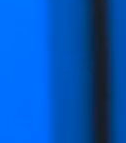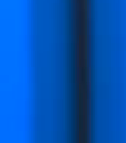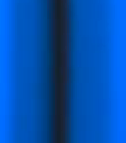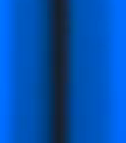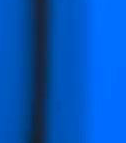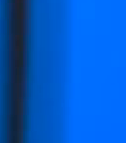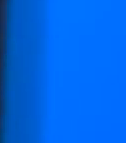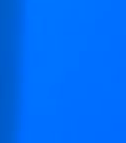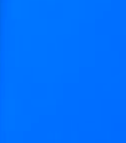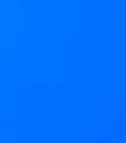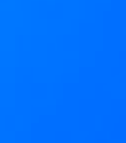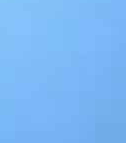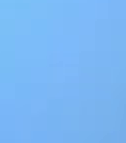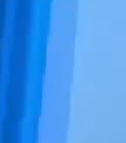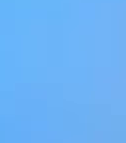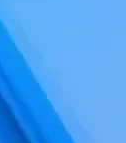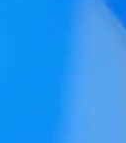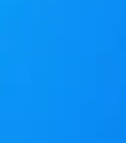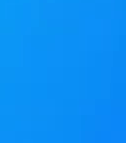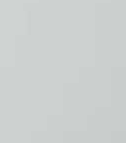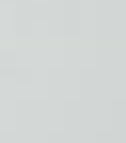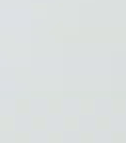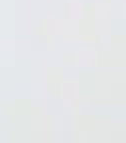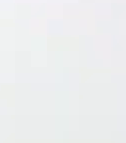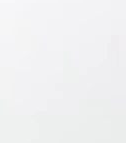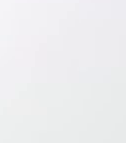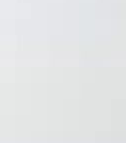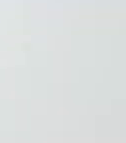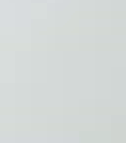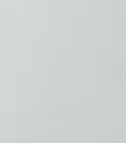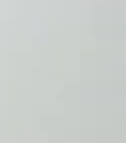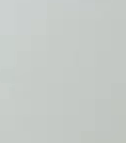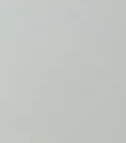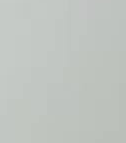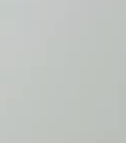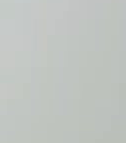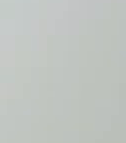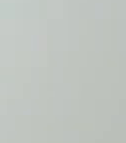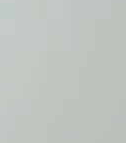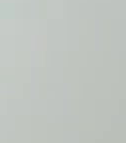ZNS Total Sports is brought to you by 4th Terrace Diagnostic Center.